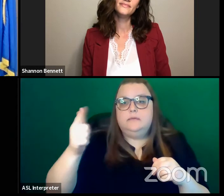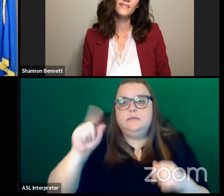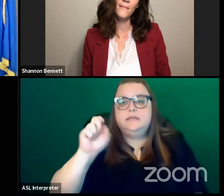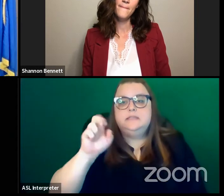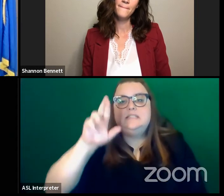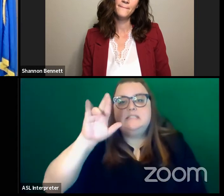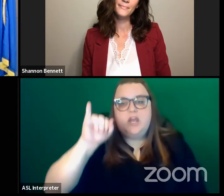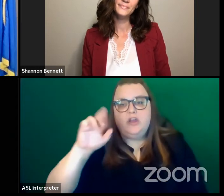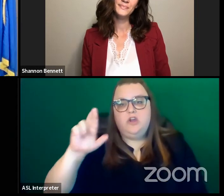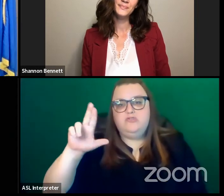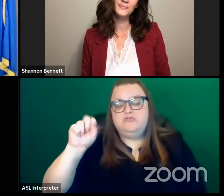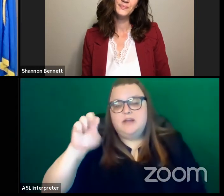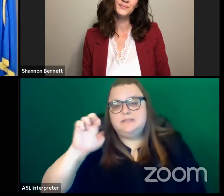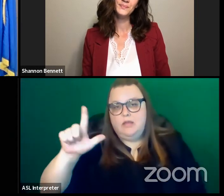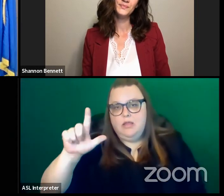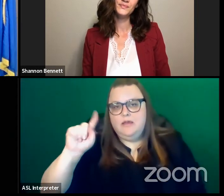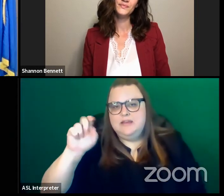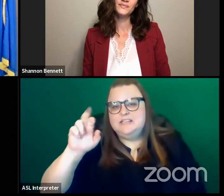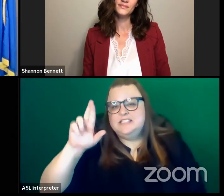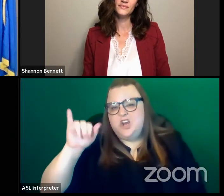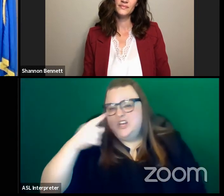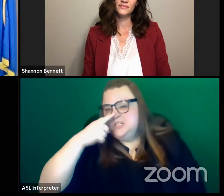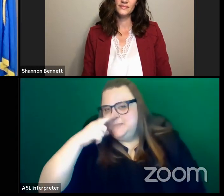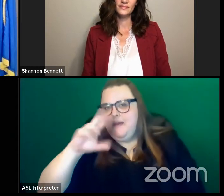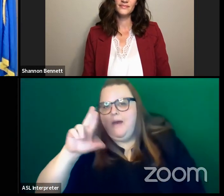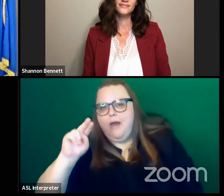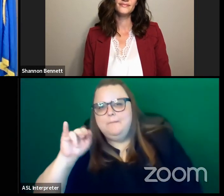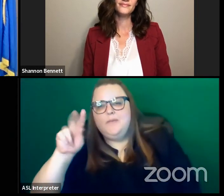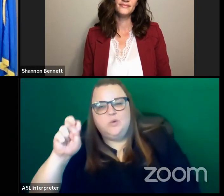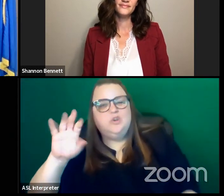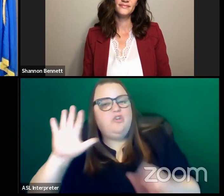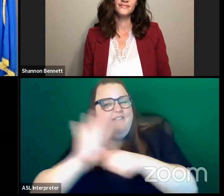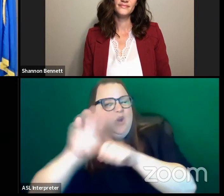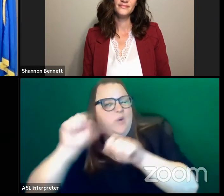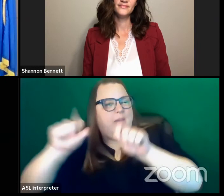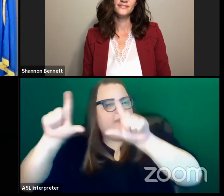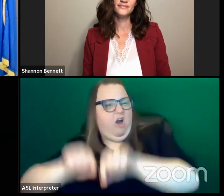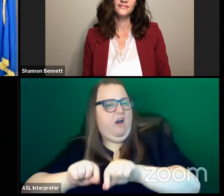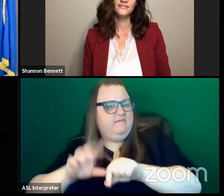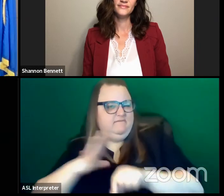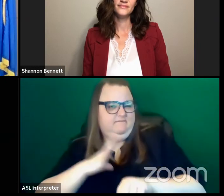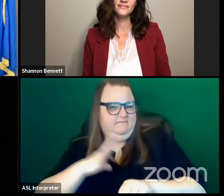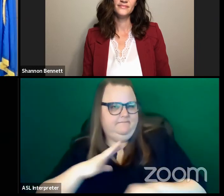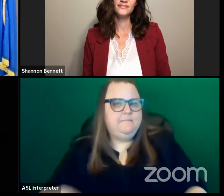next. Terry, if you could just unmute your microphone, you can leave your video off and we should be able to hear you properly.